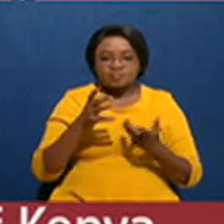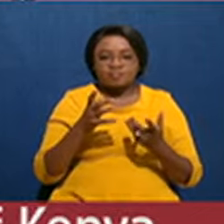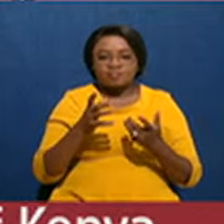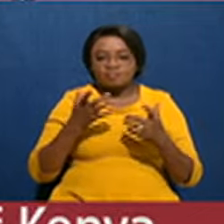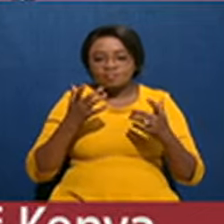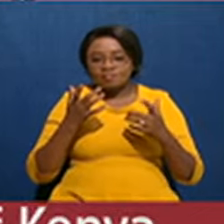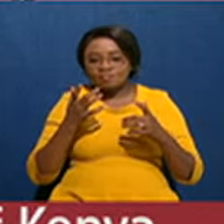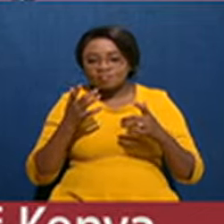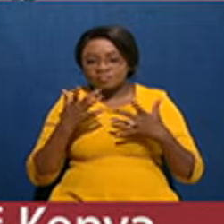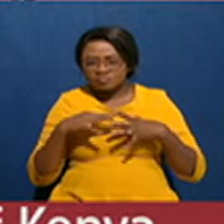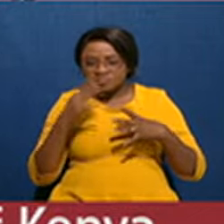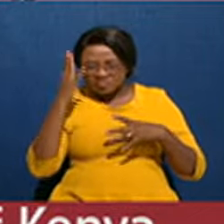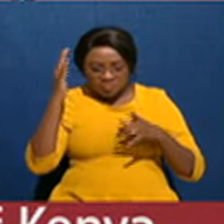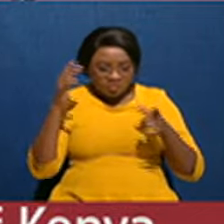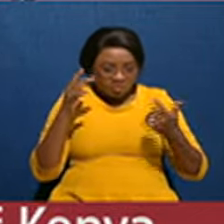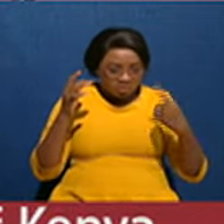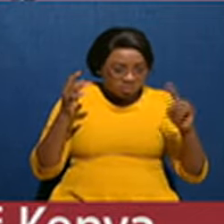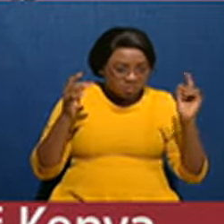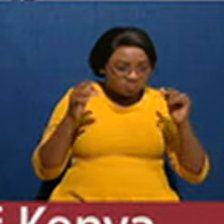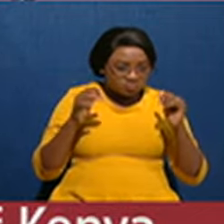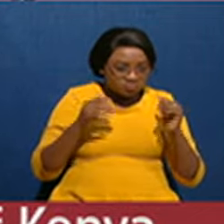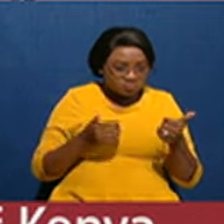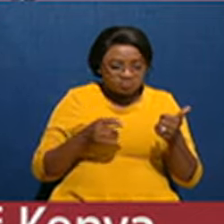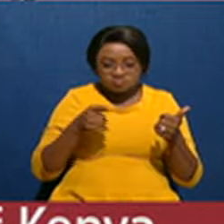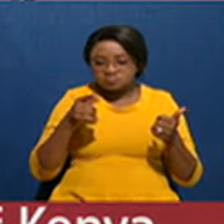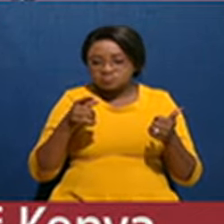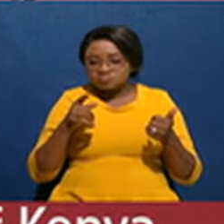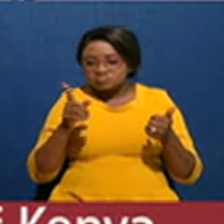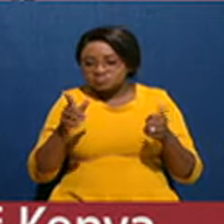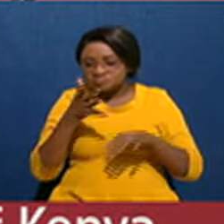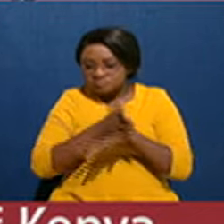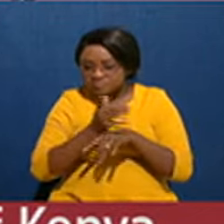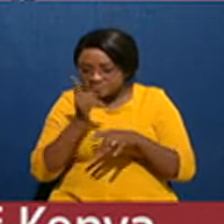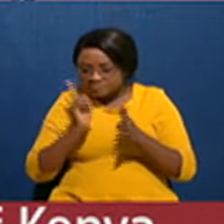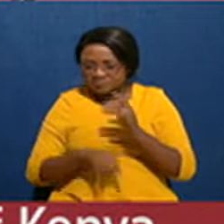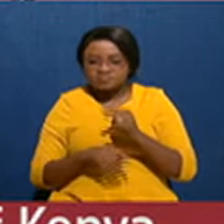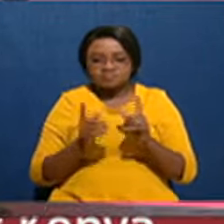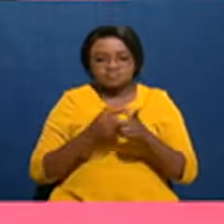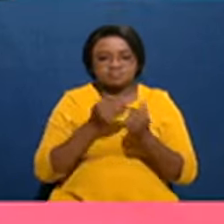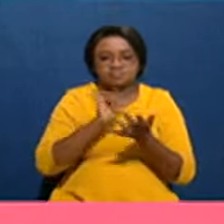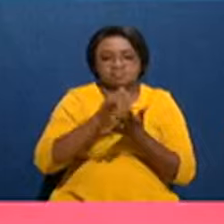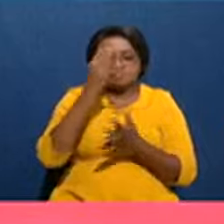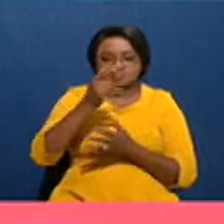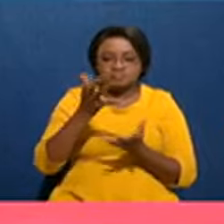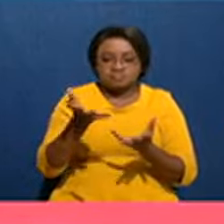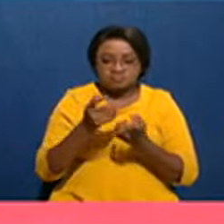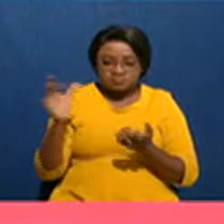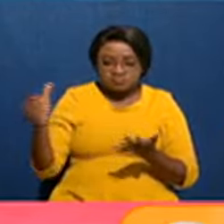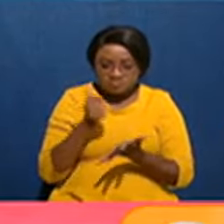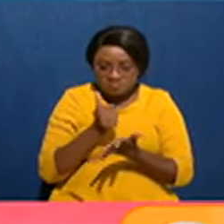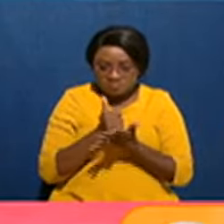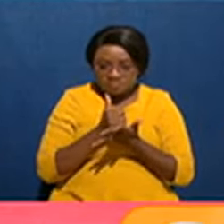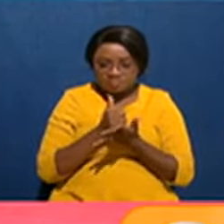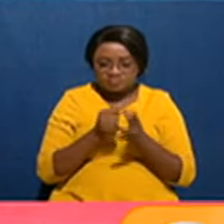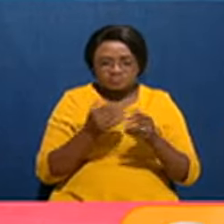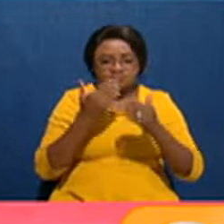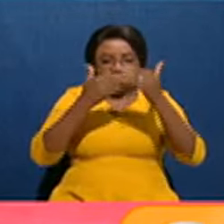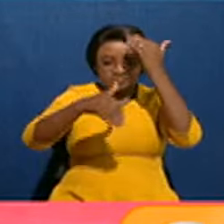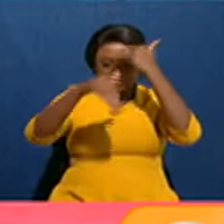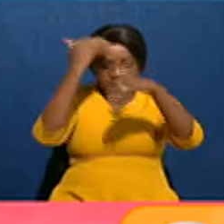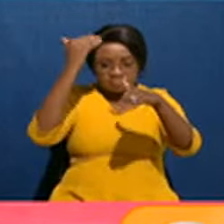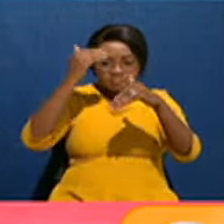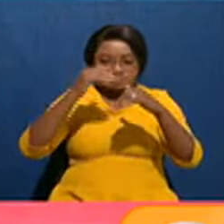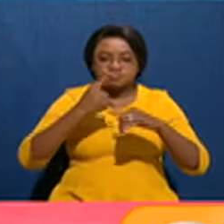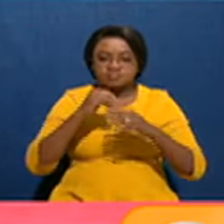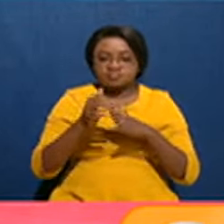are the properly certified materials. And that is why the emphasis becomes employing qualified professionals